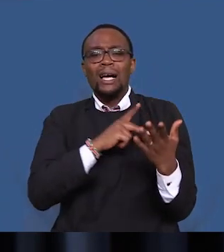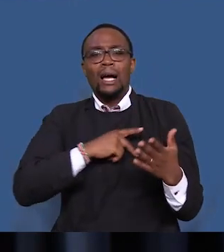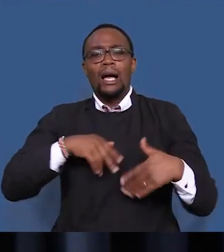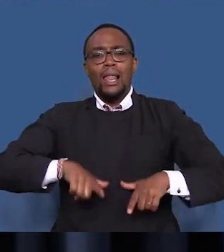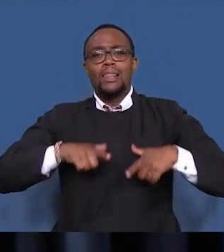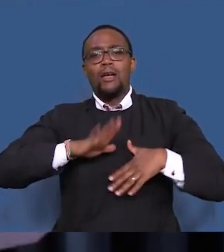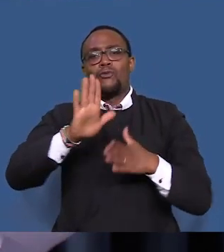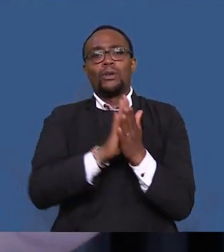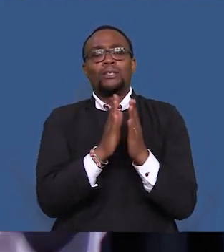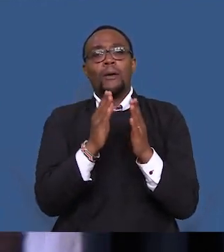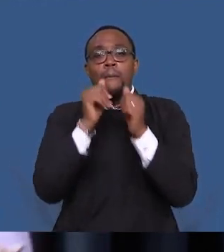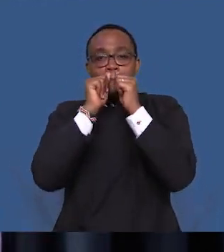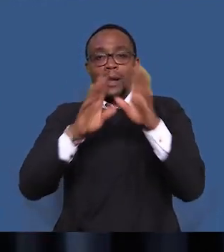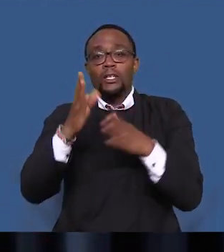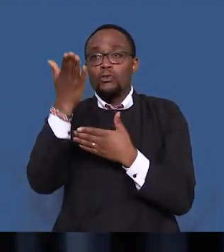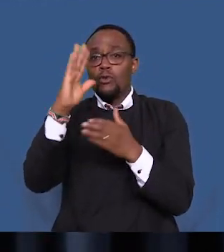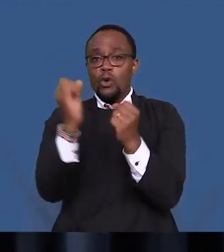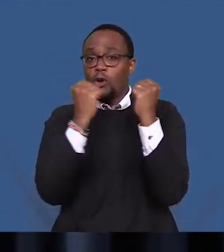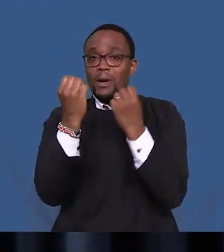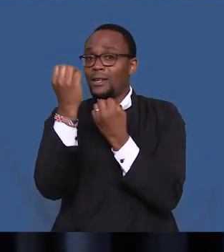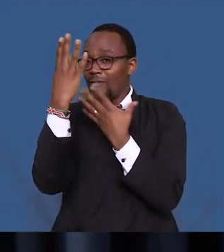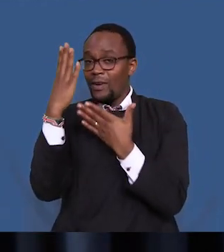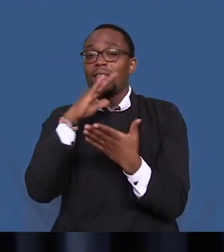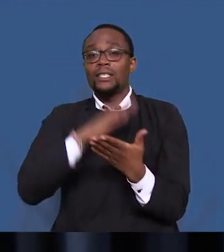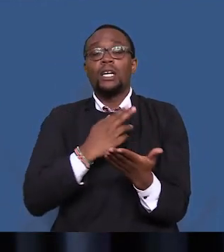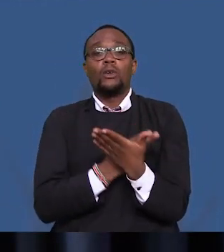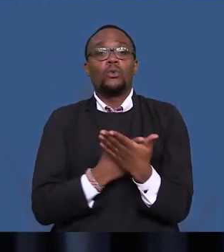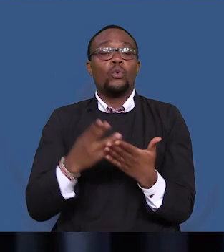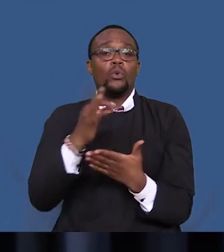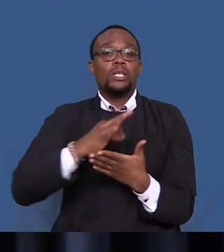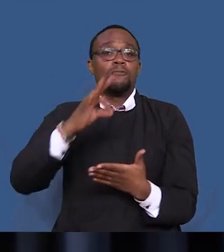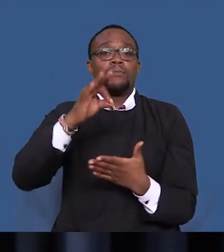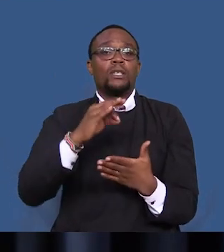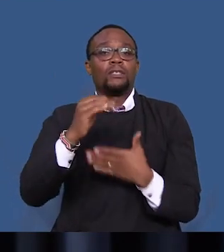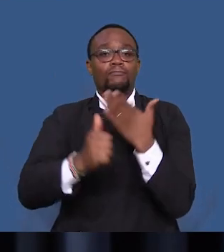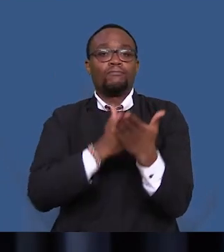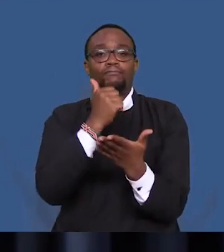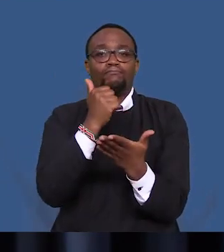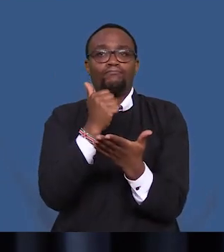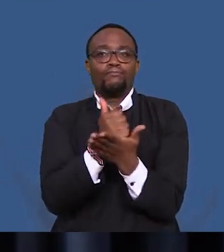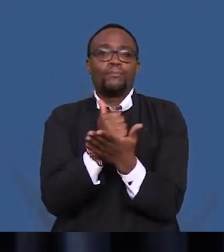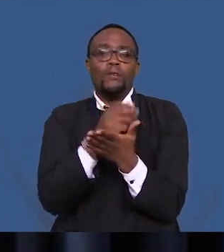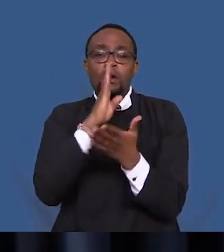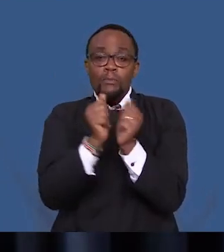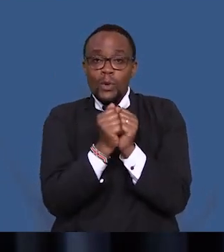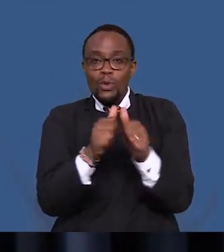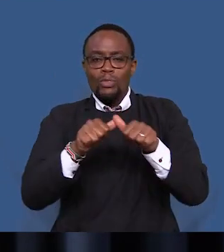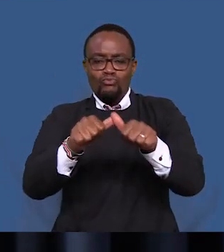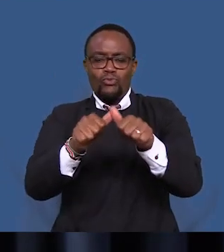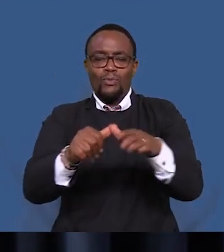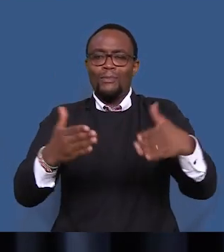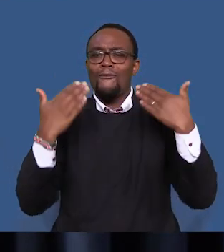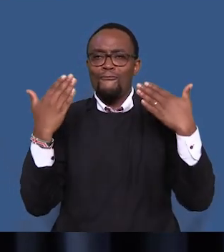and the blessing of God Almighty, the Father, the Son, and the Holy Spirit be among you